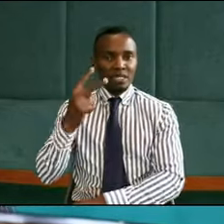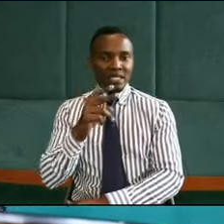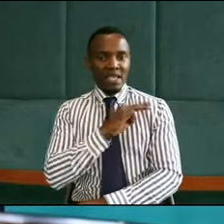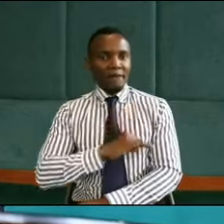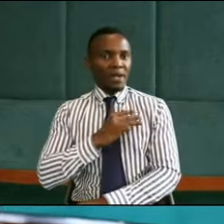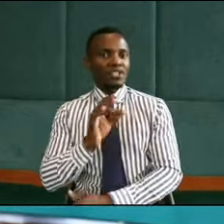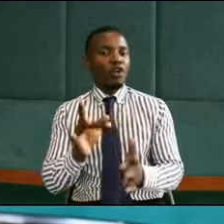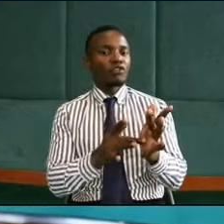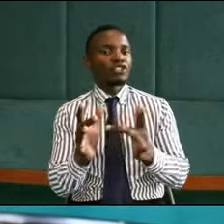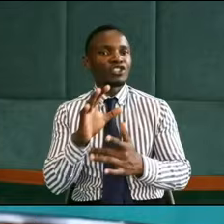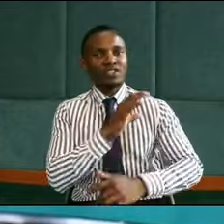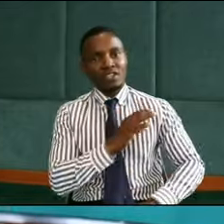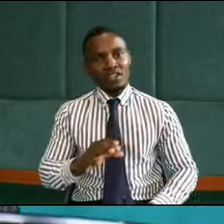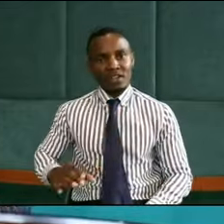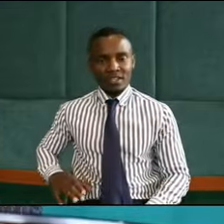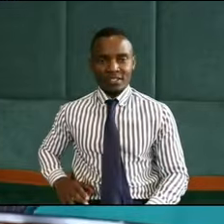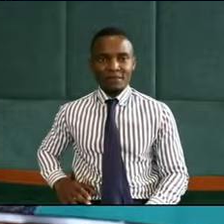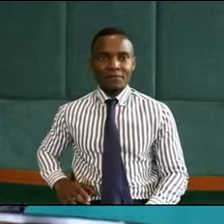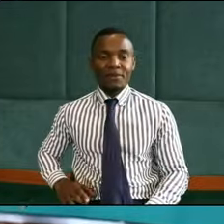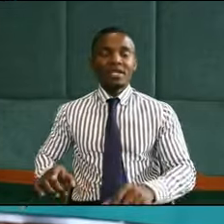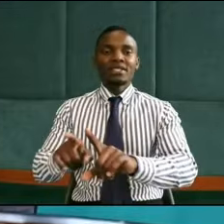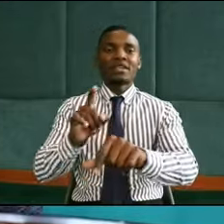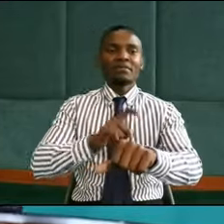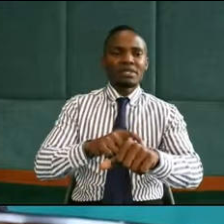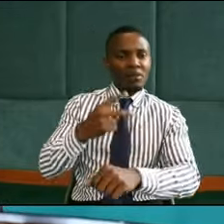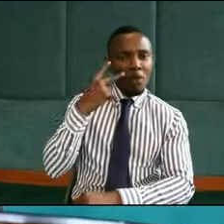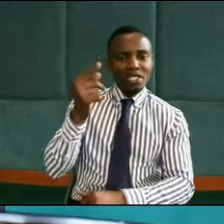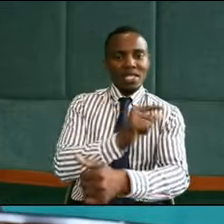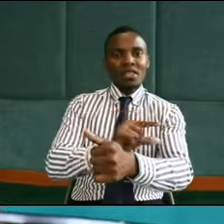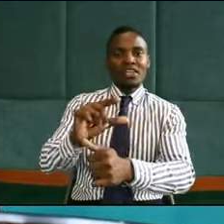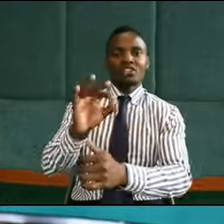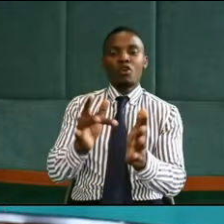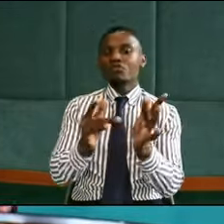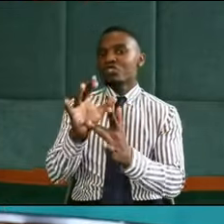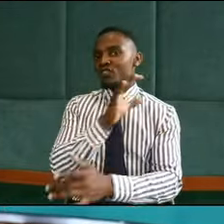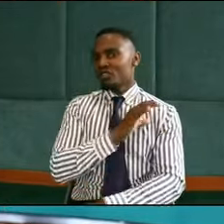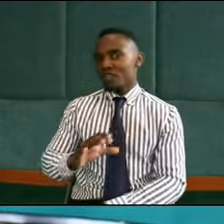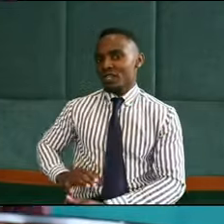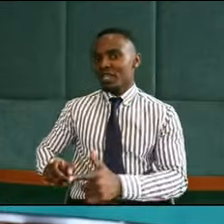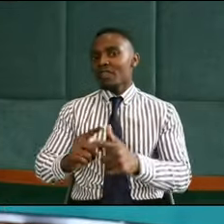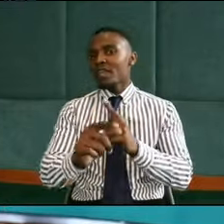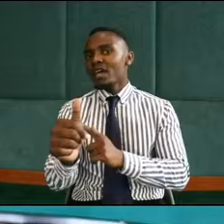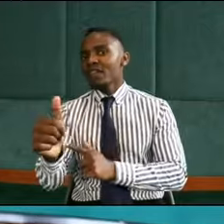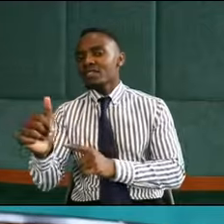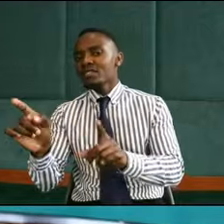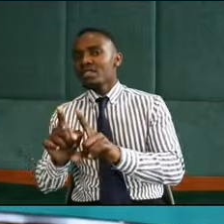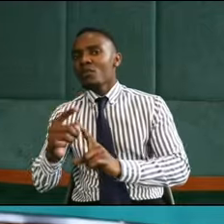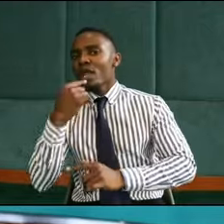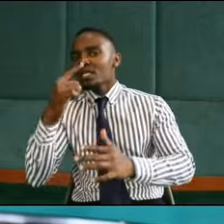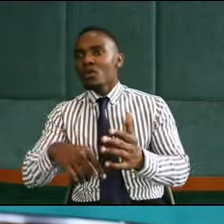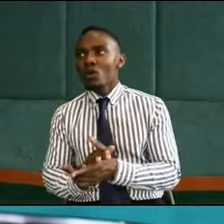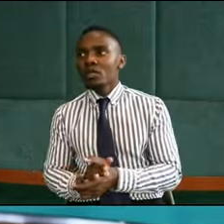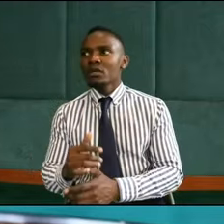Christ, when they see the mercy of Jesus Christ, when they see the grace of Jesus Christ, they will say, "I want to be Christian."